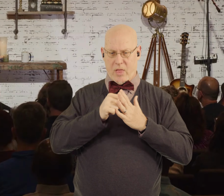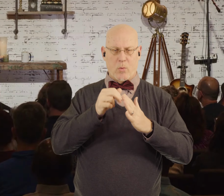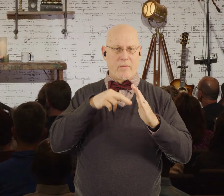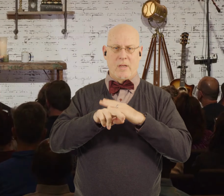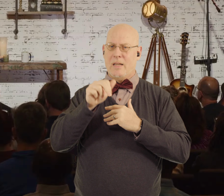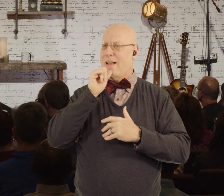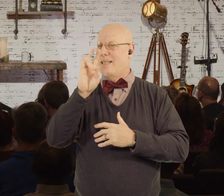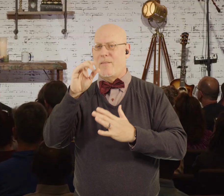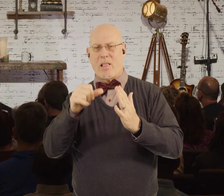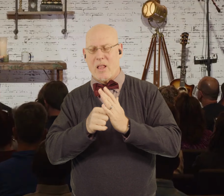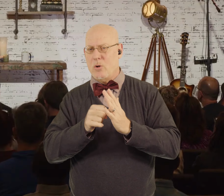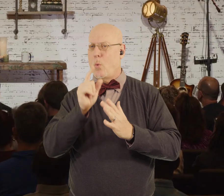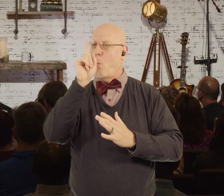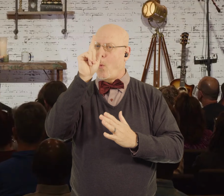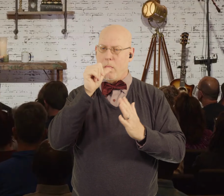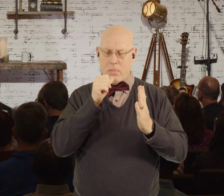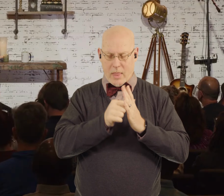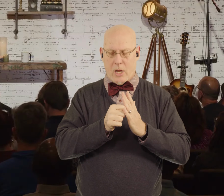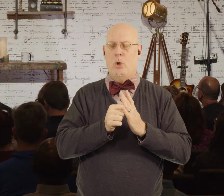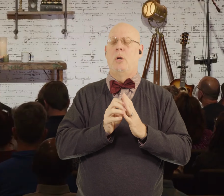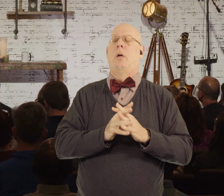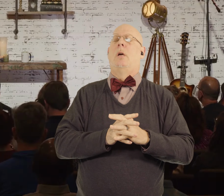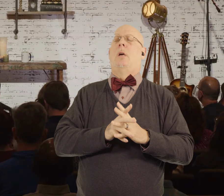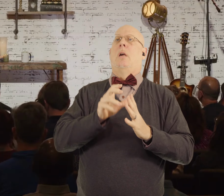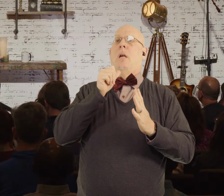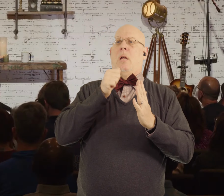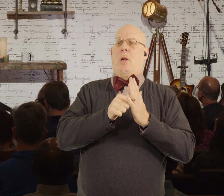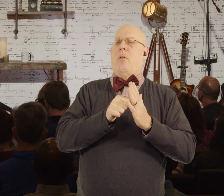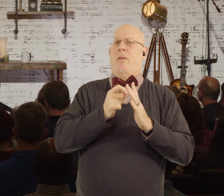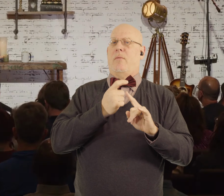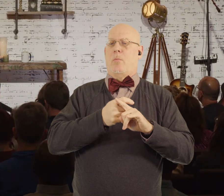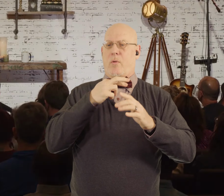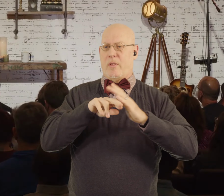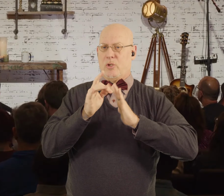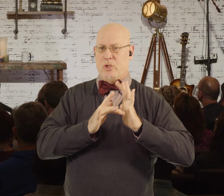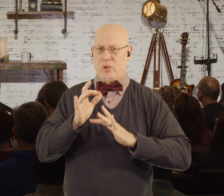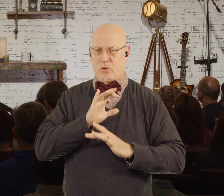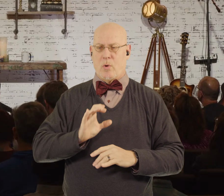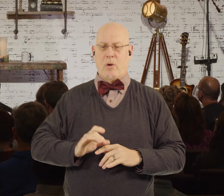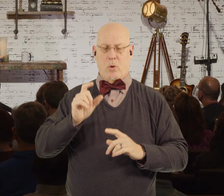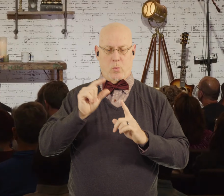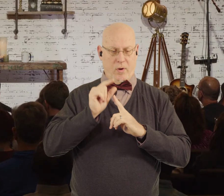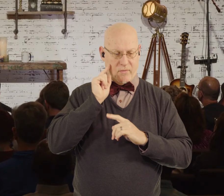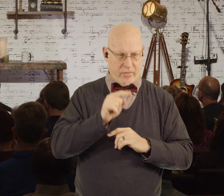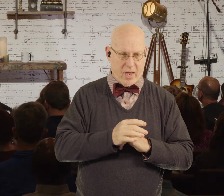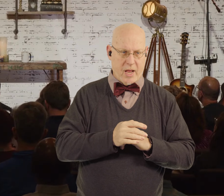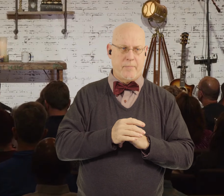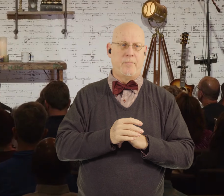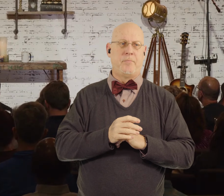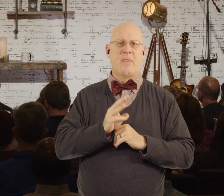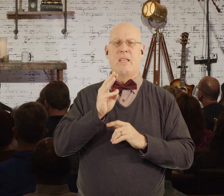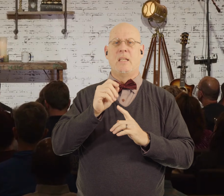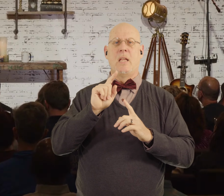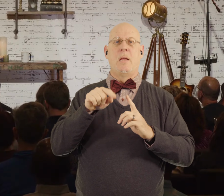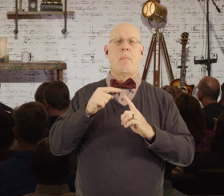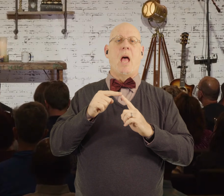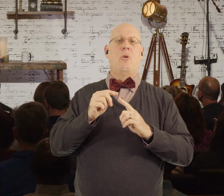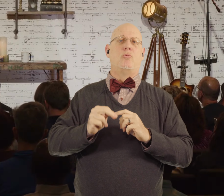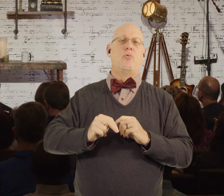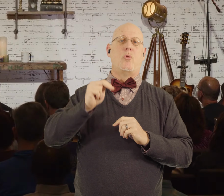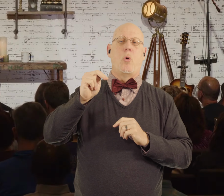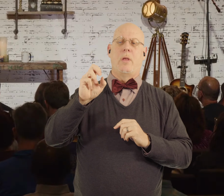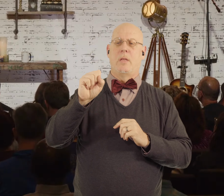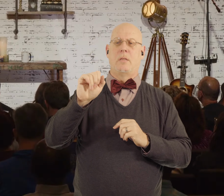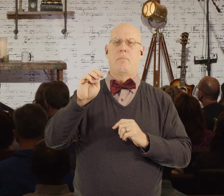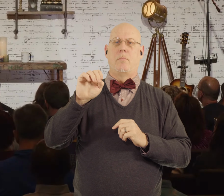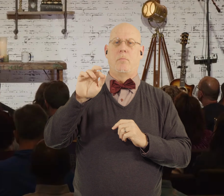they received the letter of revelation, not seven letters, it's one letter, the letter of the revelation of Jesus Christ, and there's a word for them there, and you go about